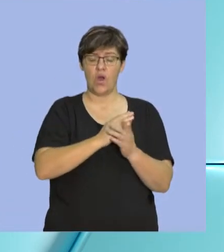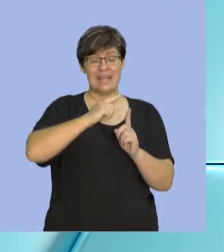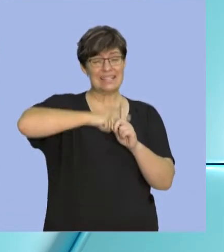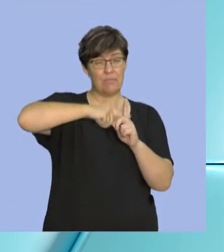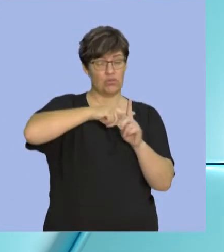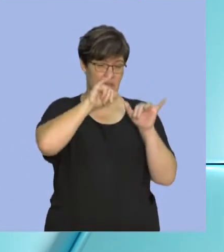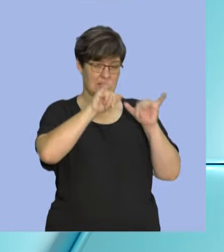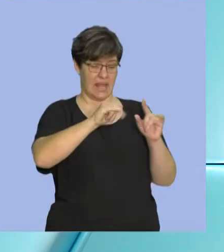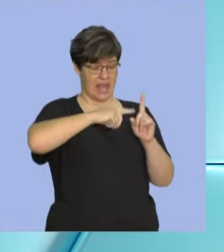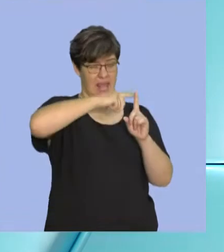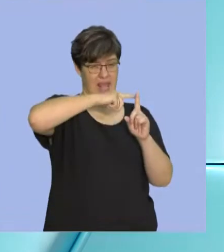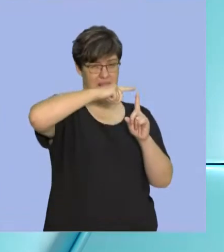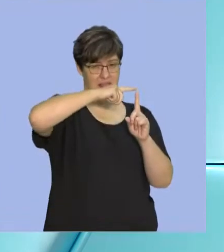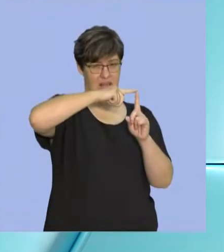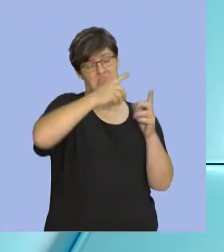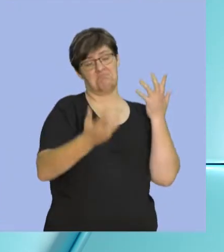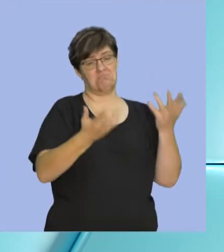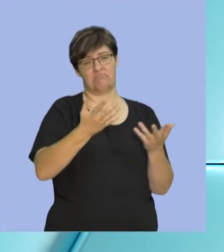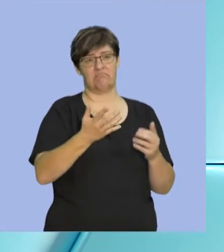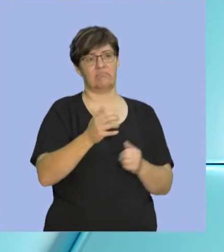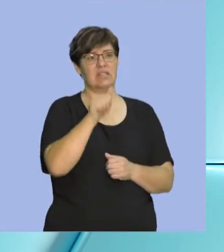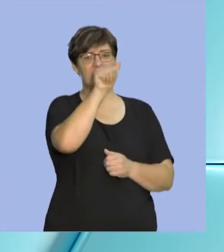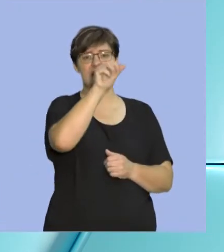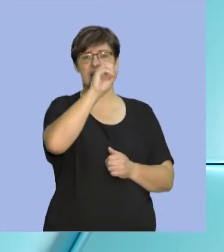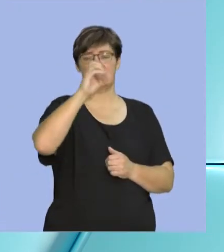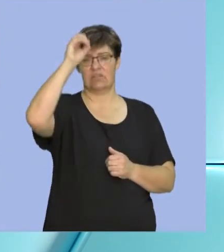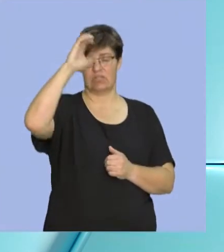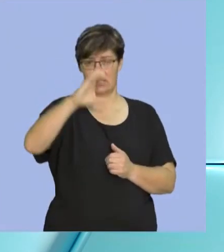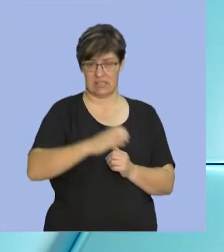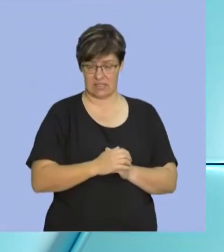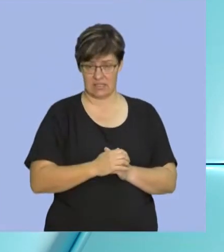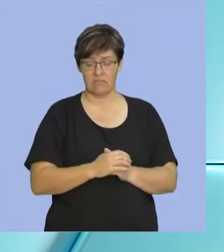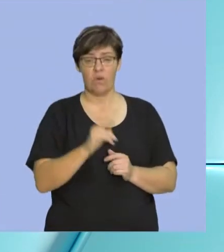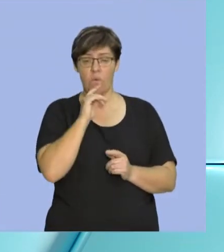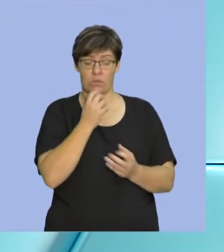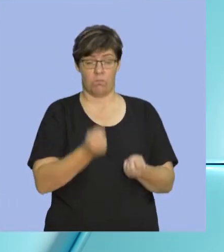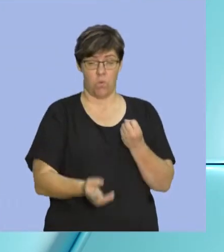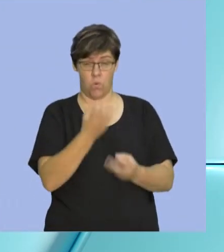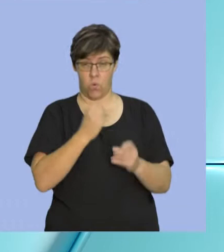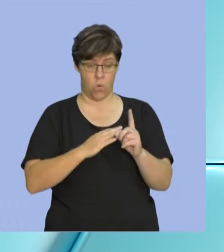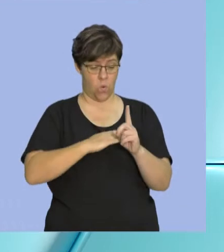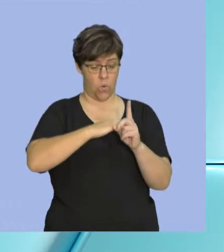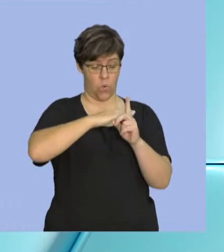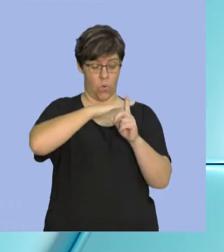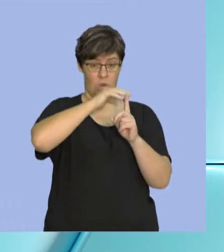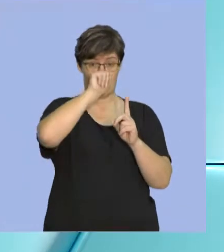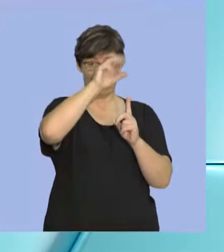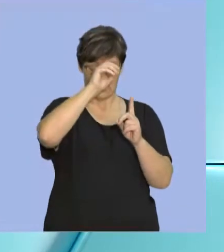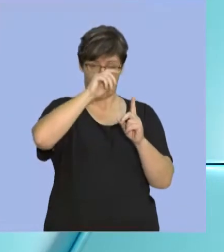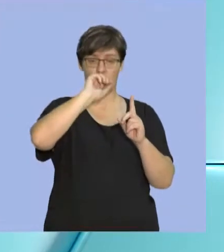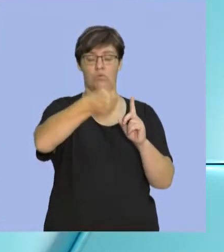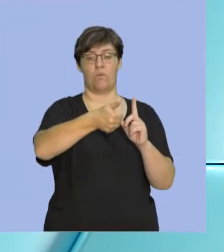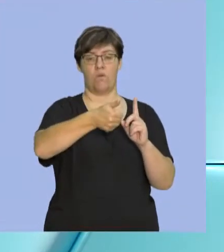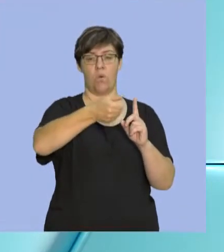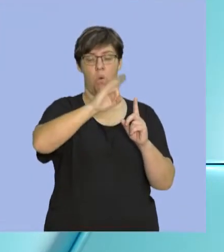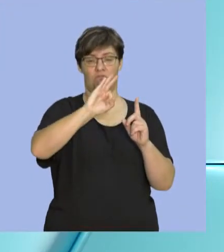So that might be set at 60 degrees Celsius, and so when the water boils, it will switch off at that temperature and then switch back on